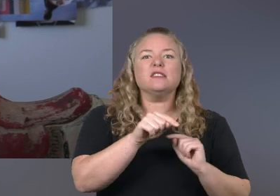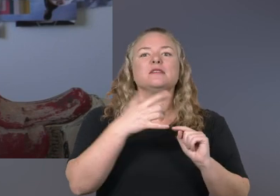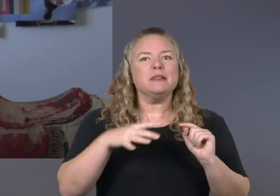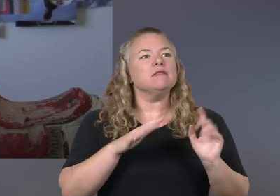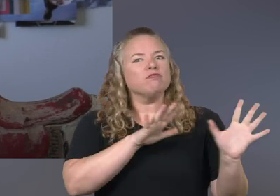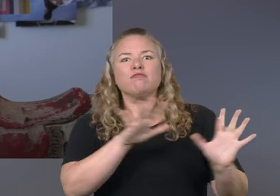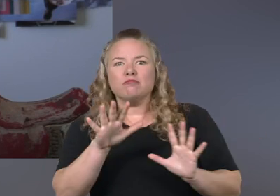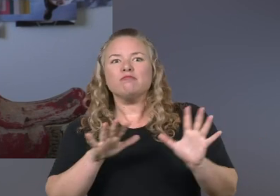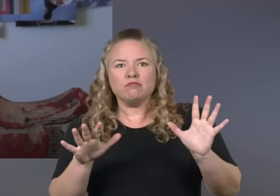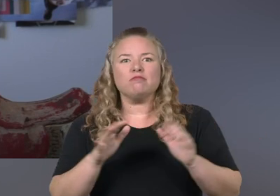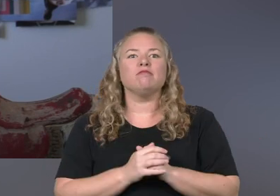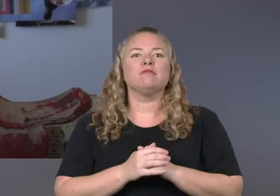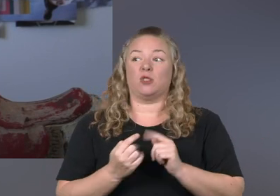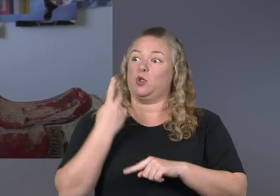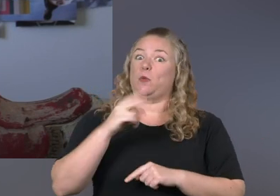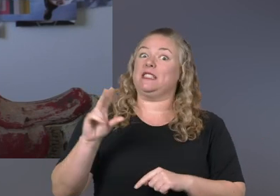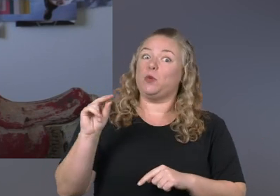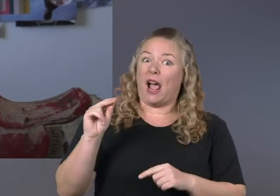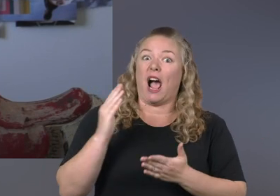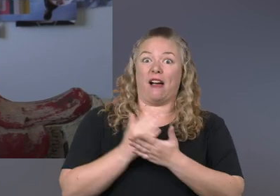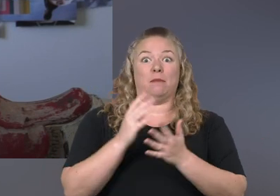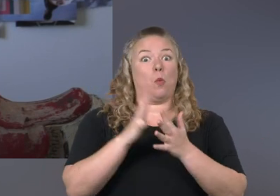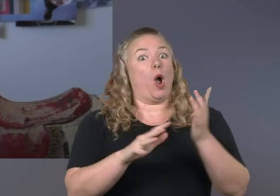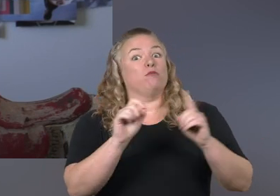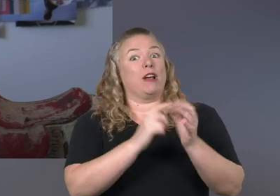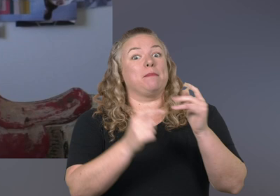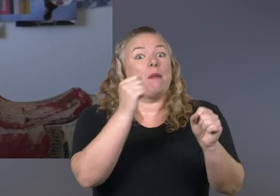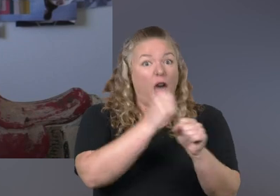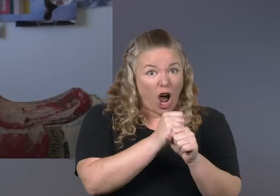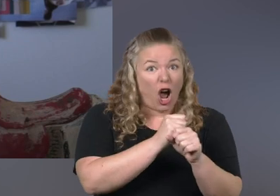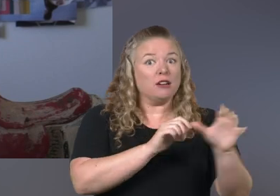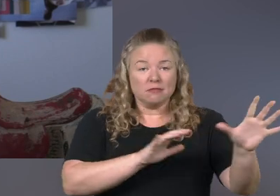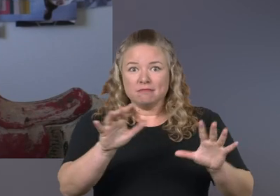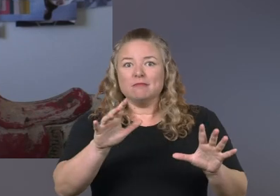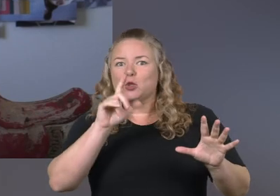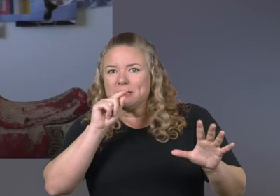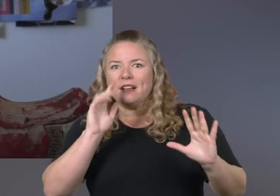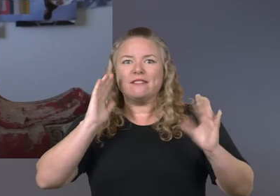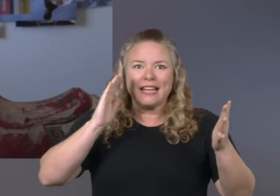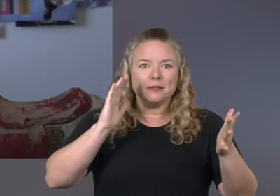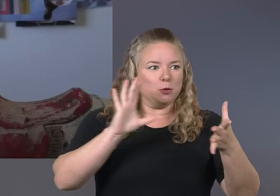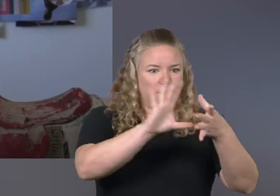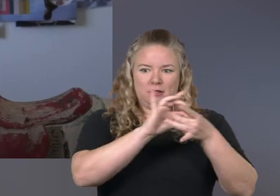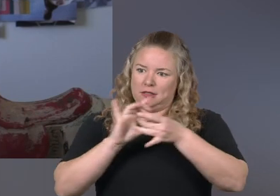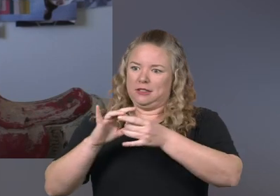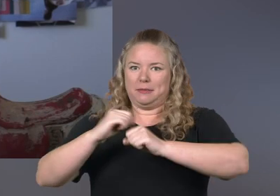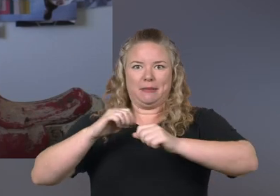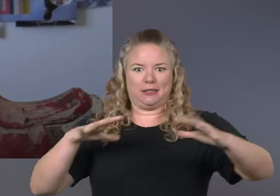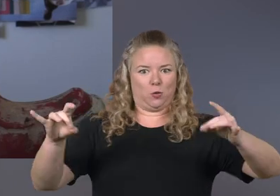and I also used WordPress. So in 2012 I was using a WordPress blog, and somehow all these